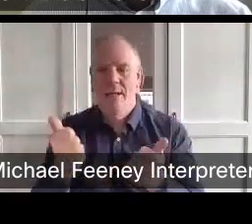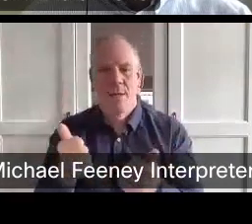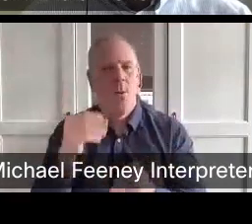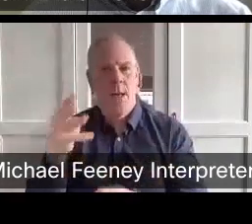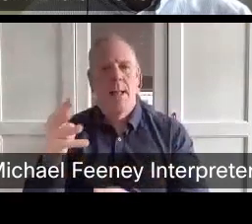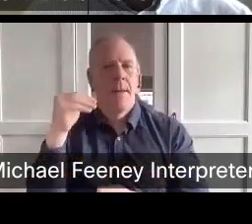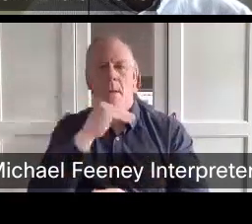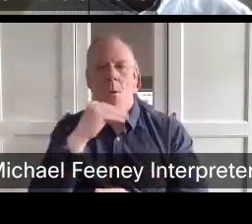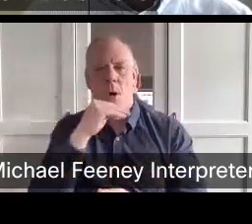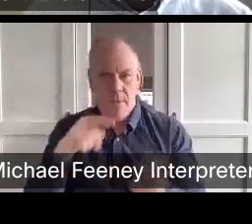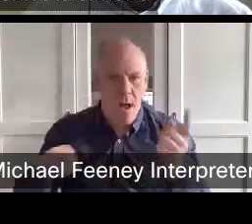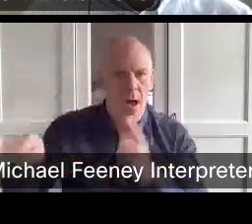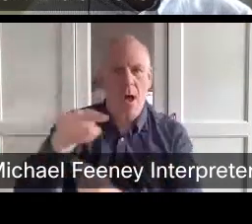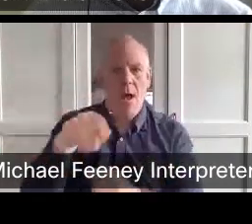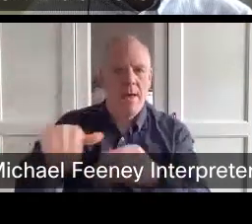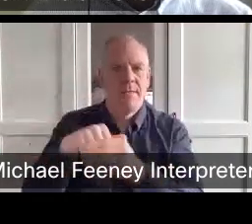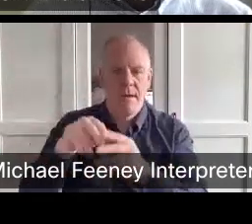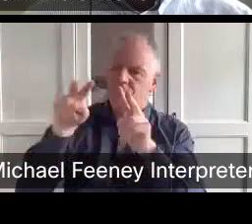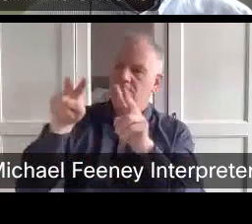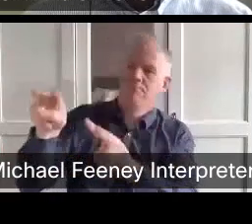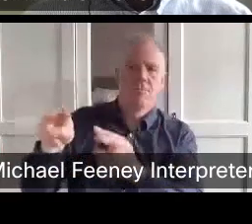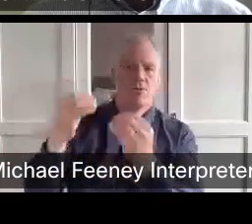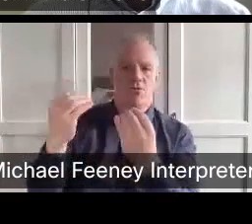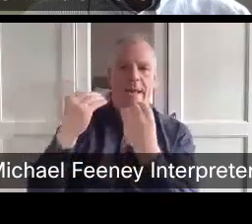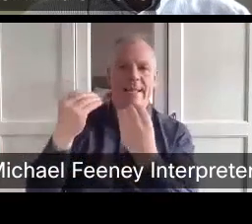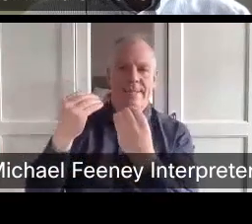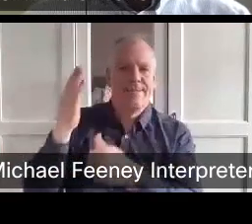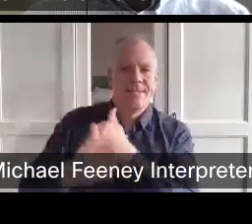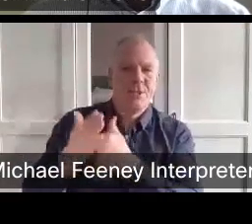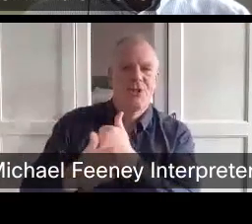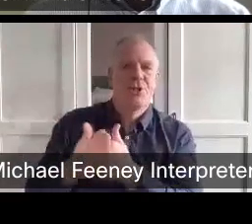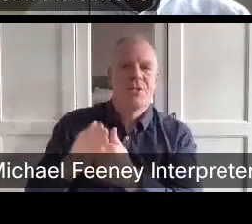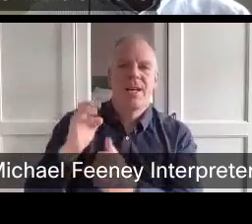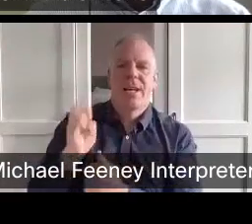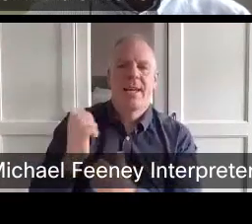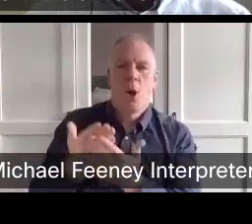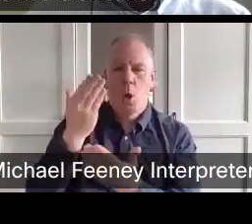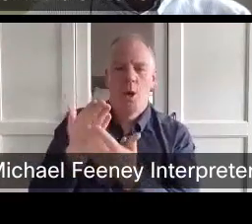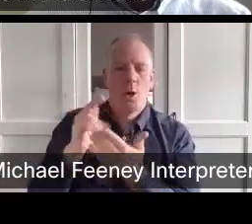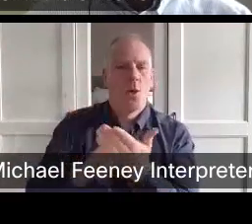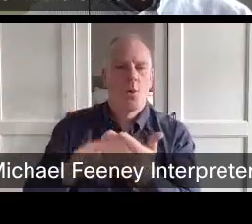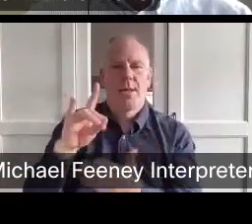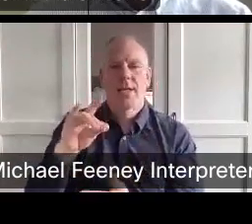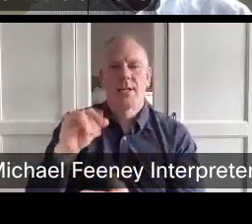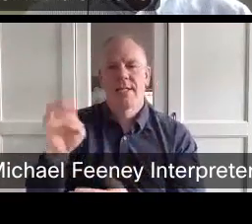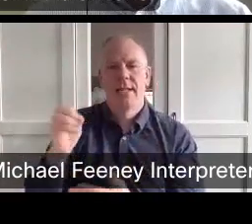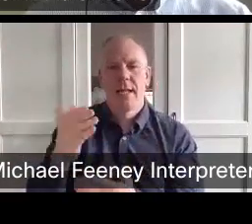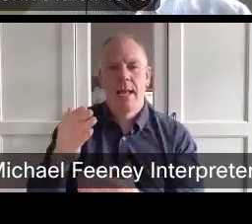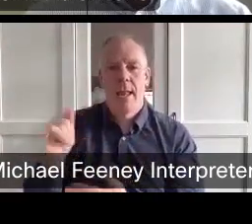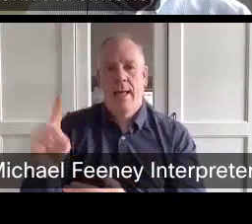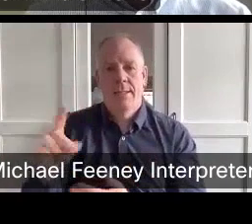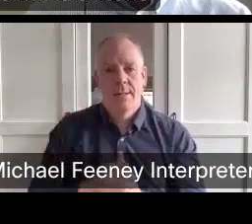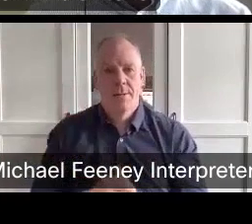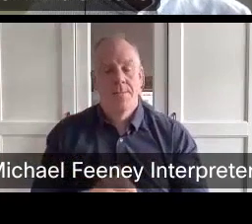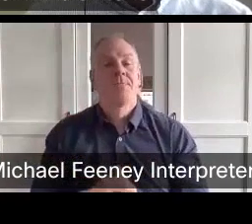be important, you know, that people get that training and access it through HSE Land. You're going